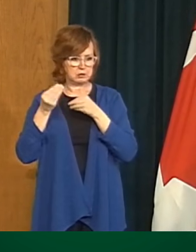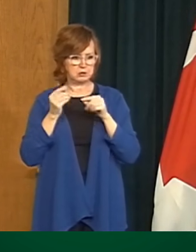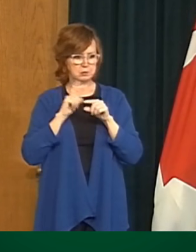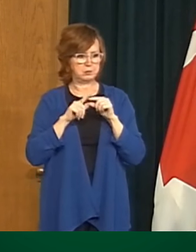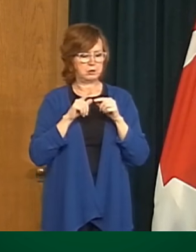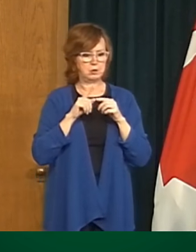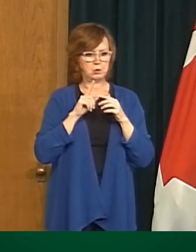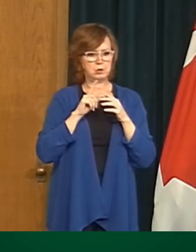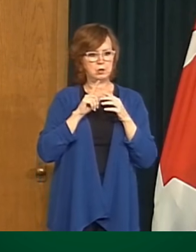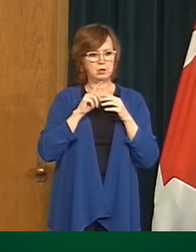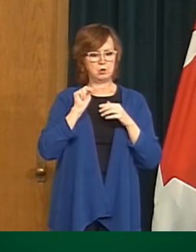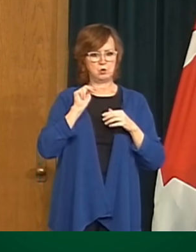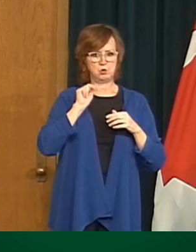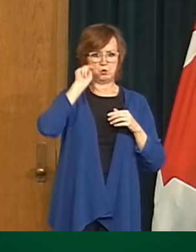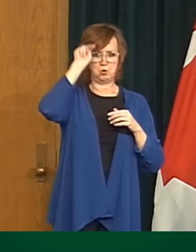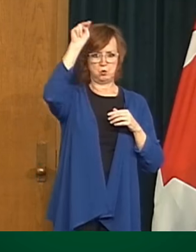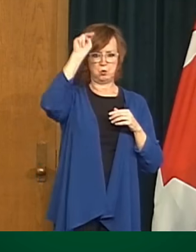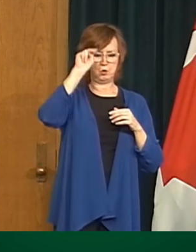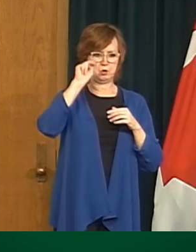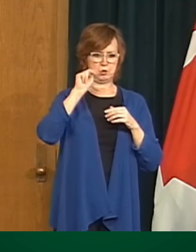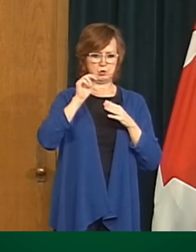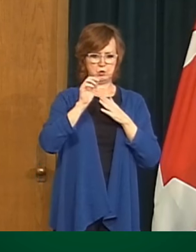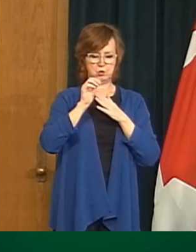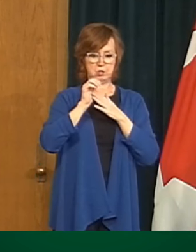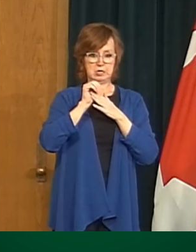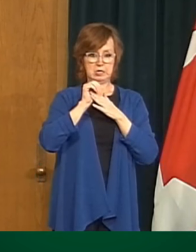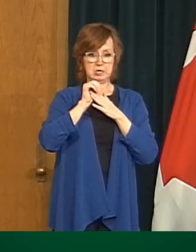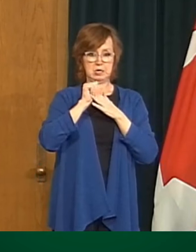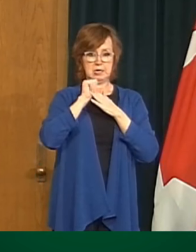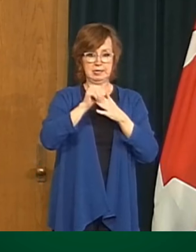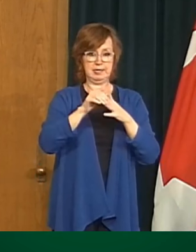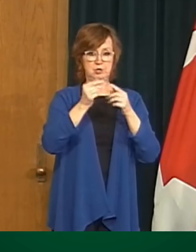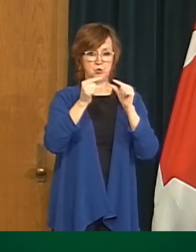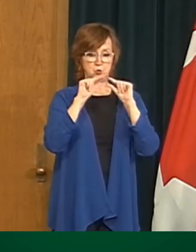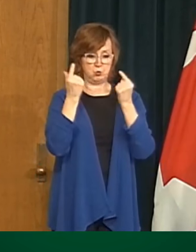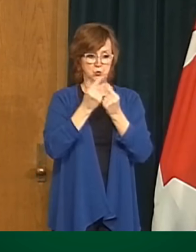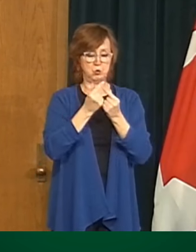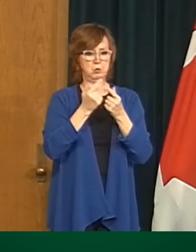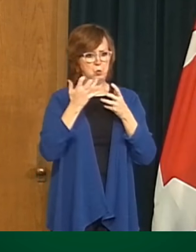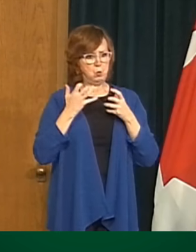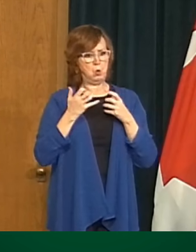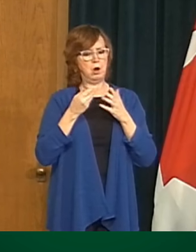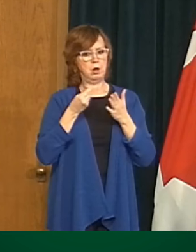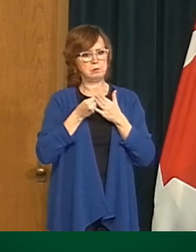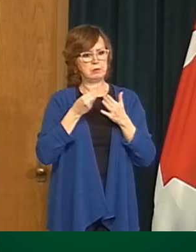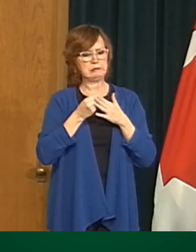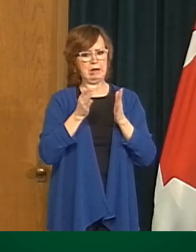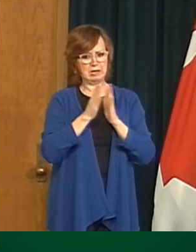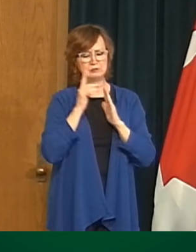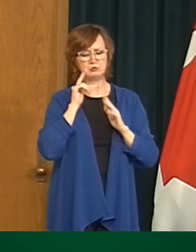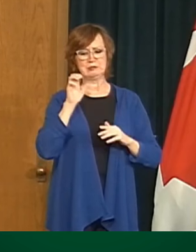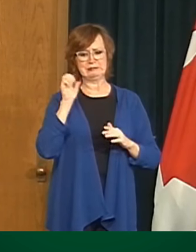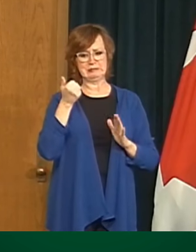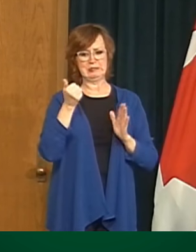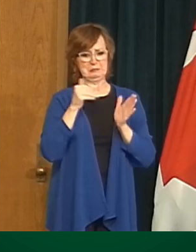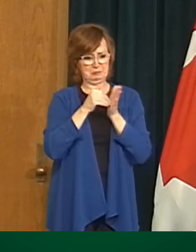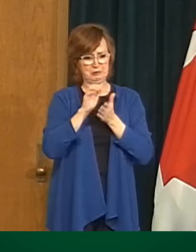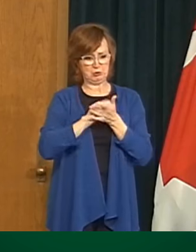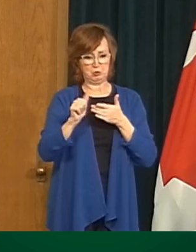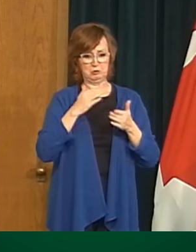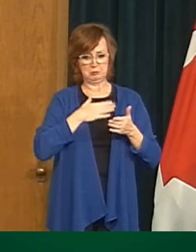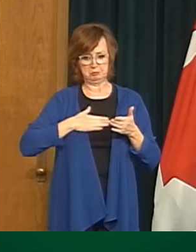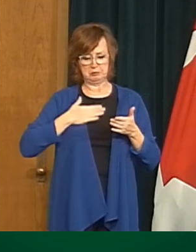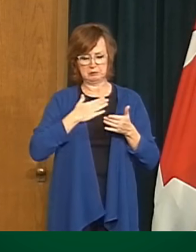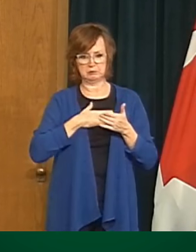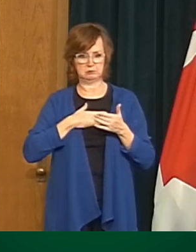million request for immediate relief. What we have done is worked very closely with northern leaders, as